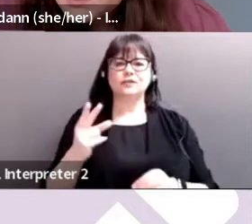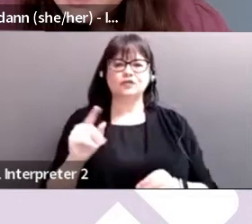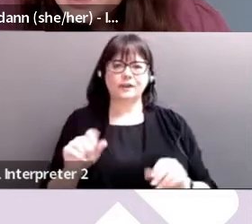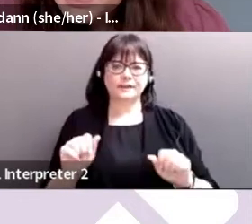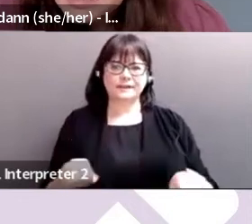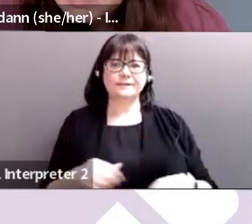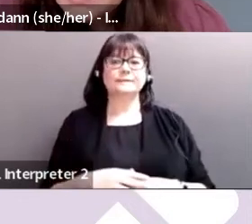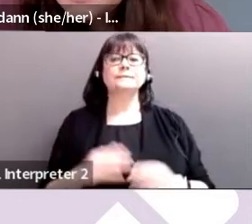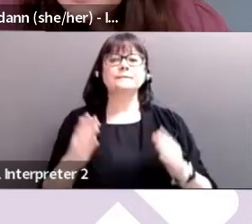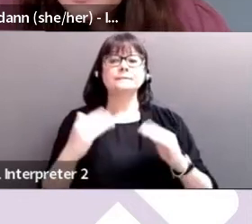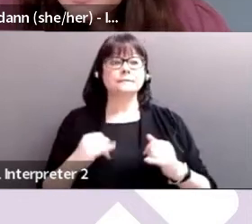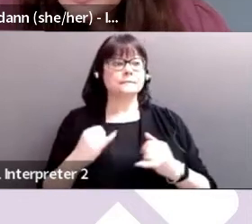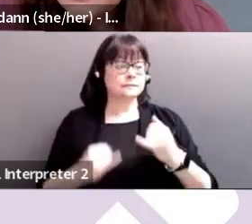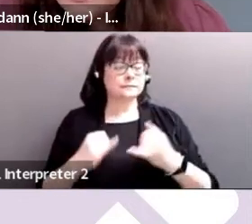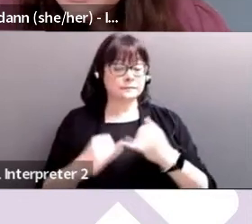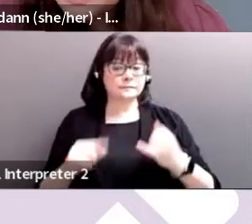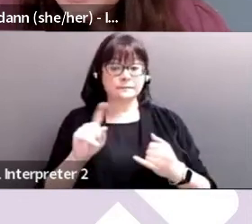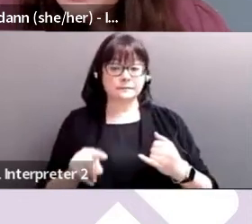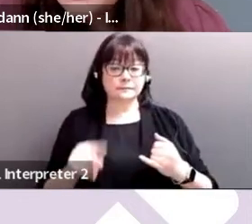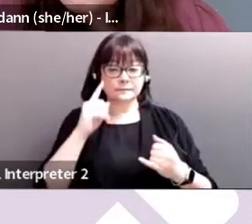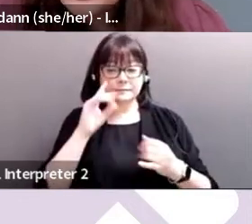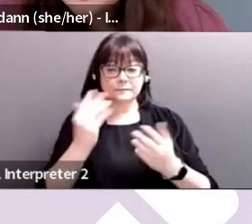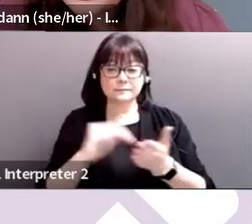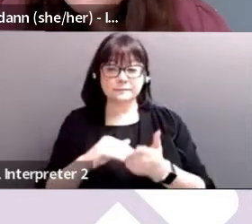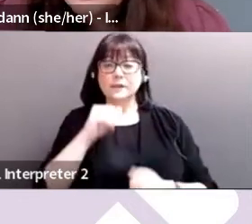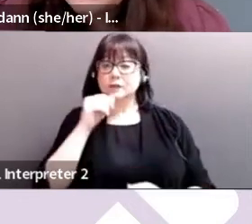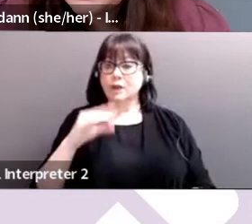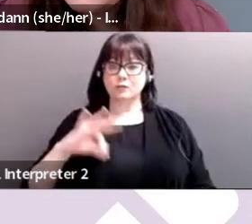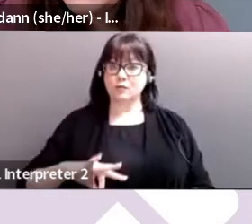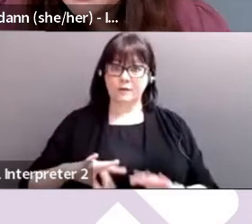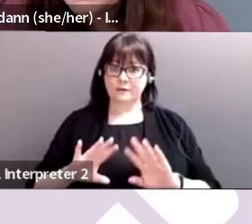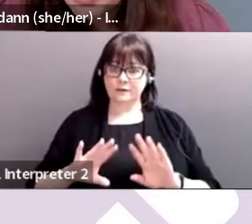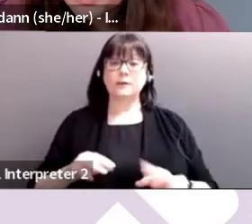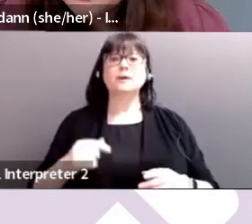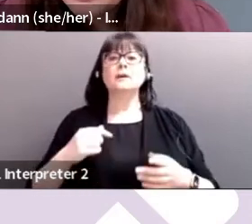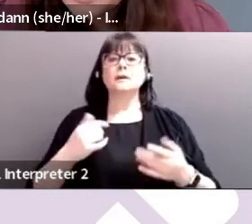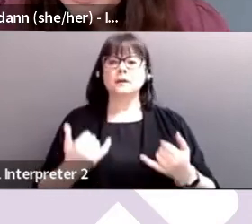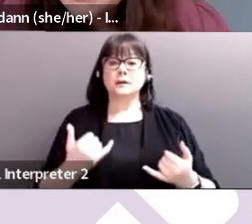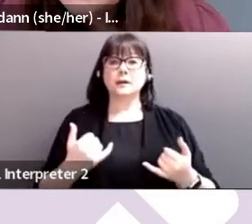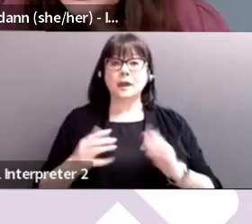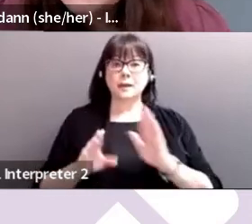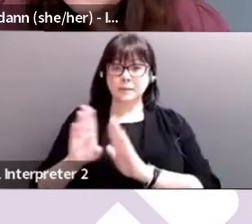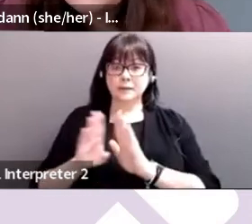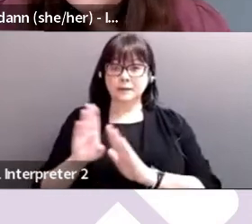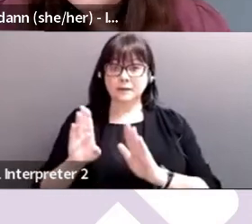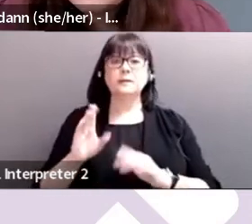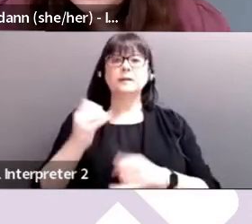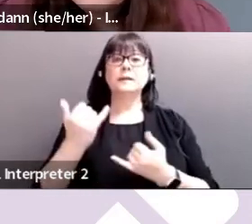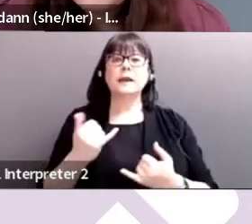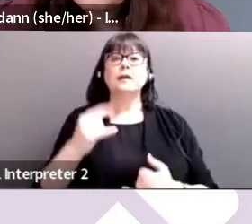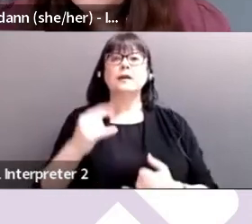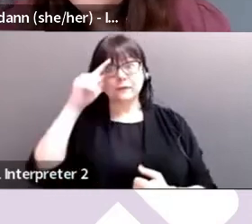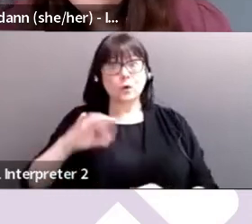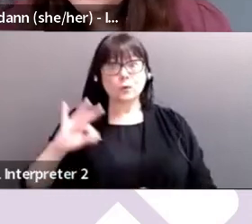Based on the last question, I think this is for the nonprofit question. I'm building a for-profit share co-op and I'm putting together the